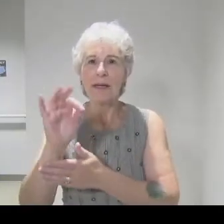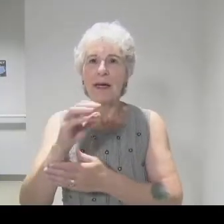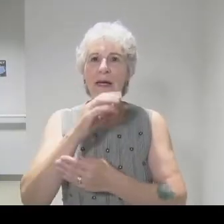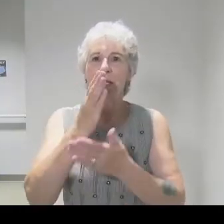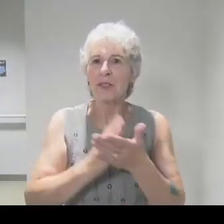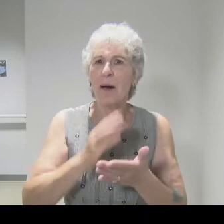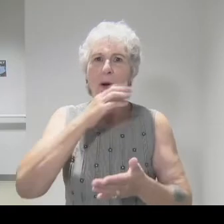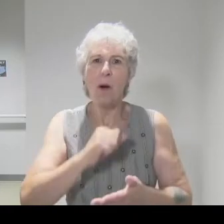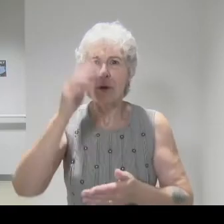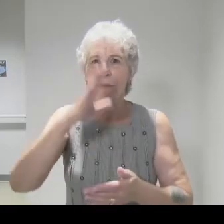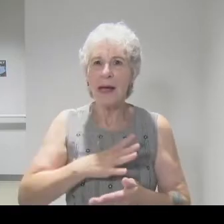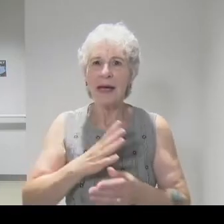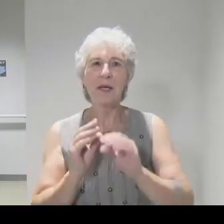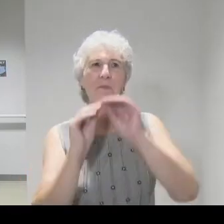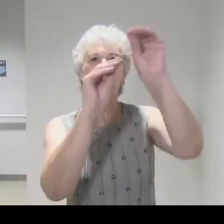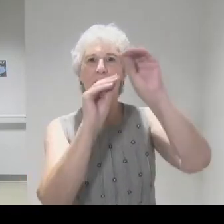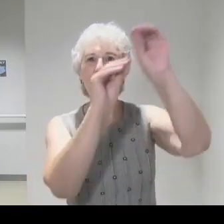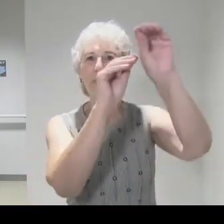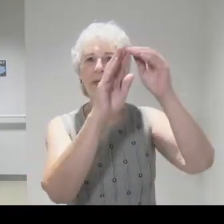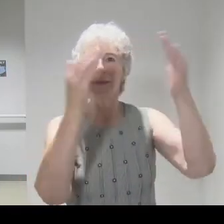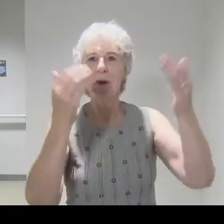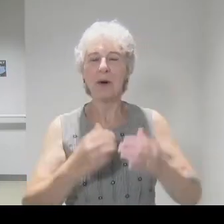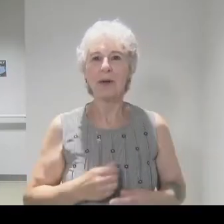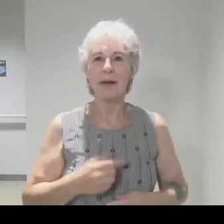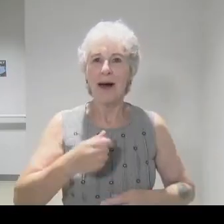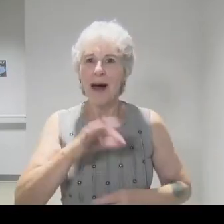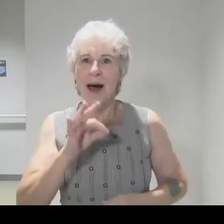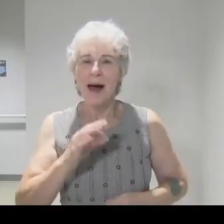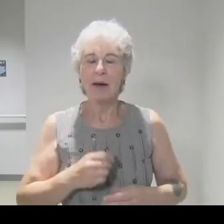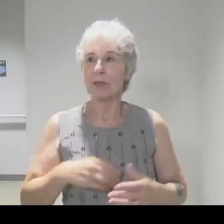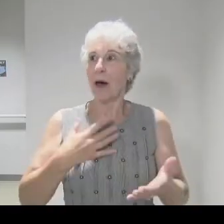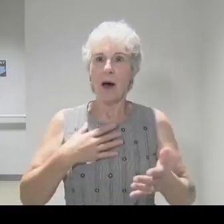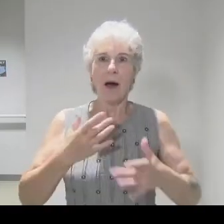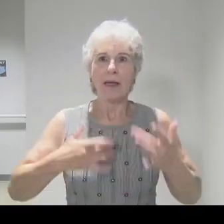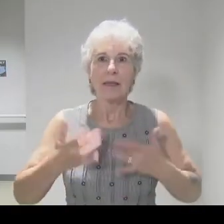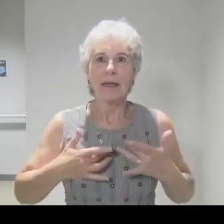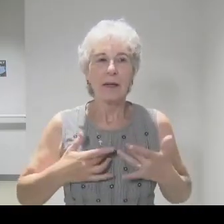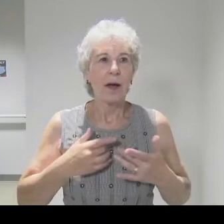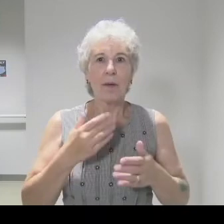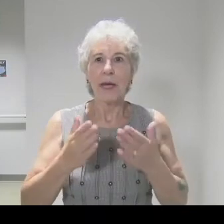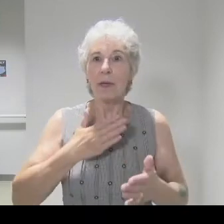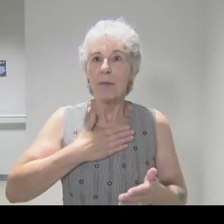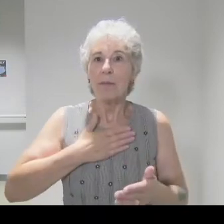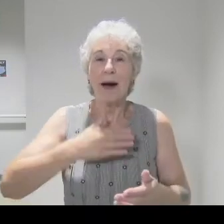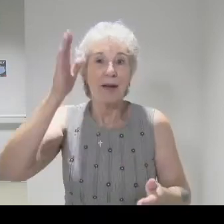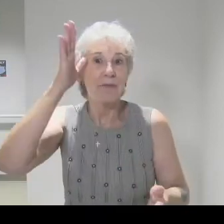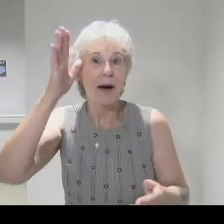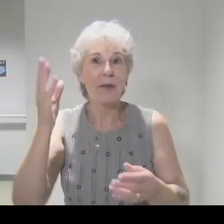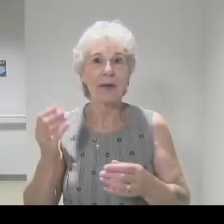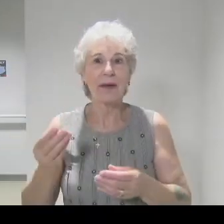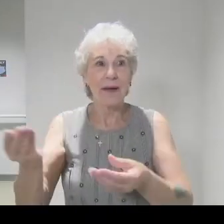man put in the hole of the roof. And I was immediately excited because I thought, well, maybe my father left us something